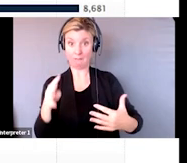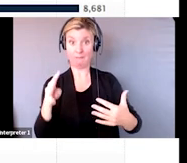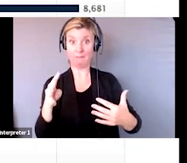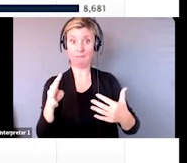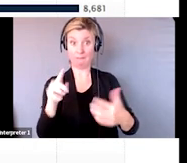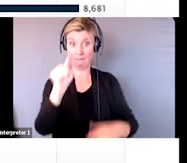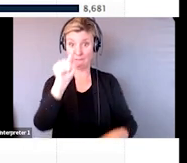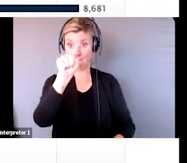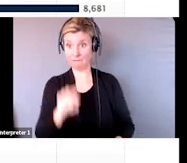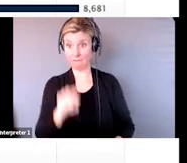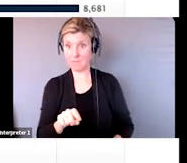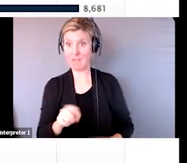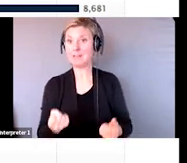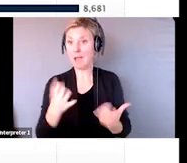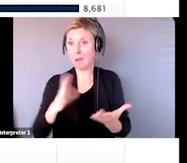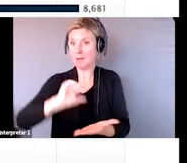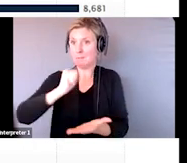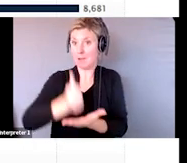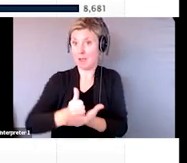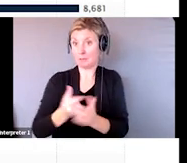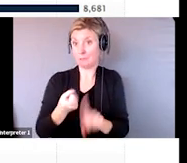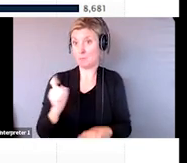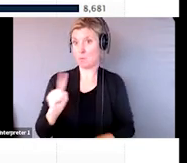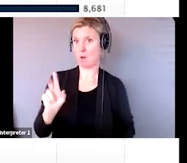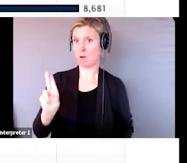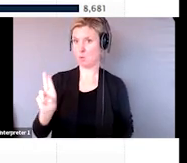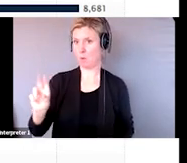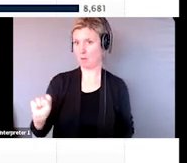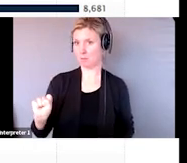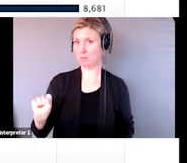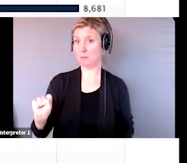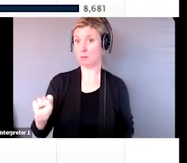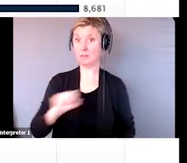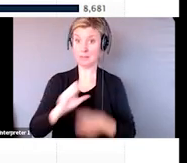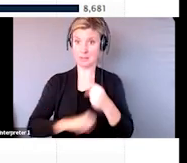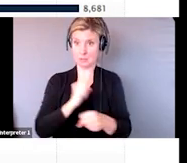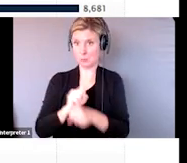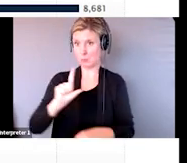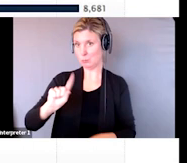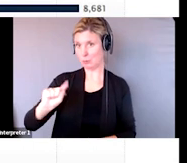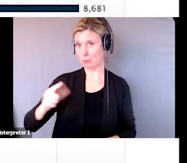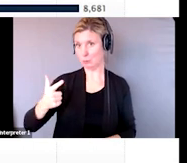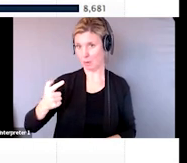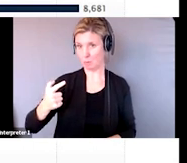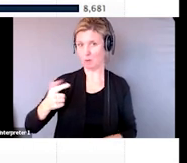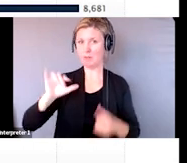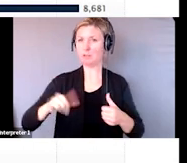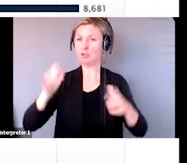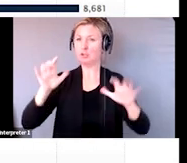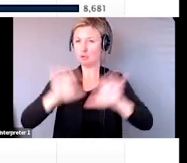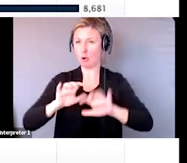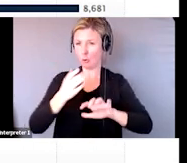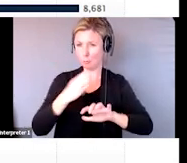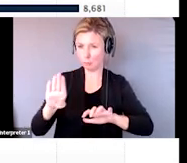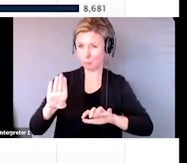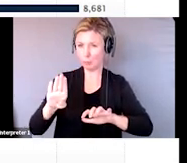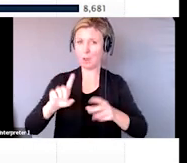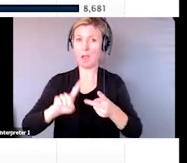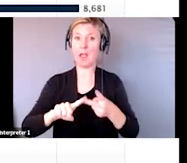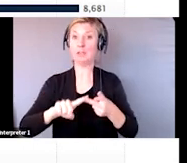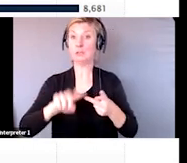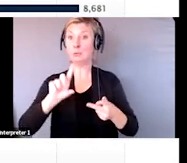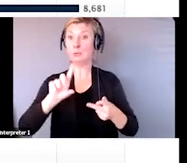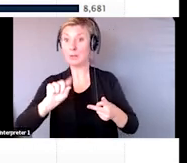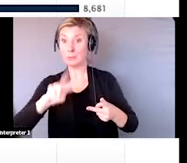in the United States in 2021 in dark blue and in 2022 in light blue. And as you can